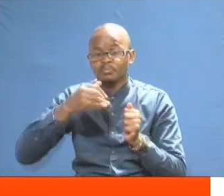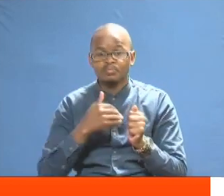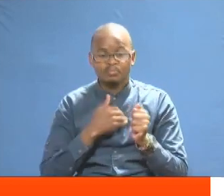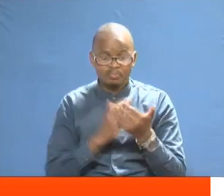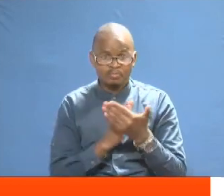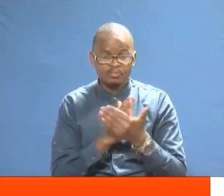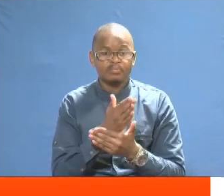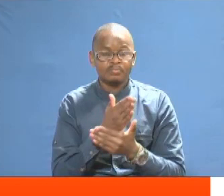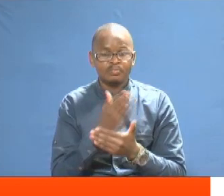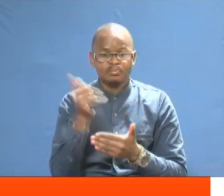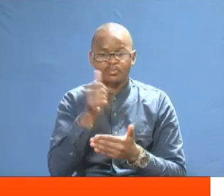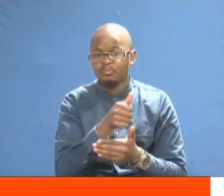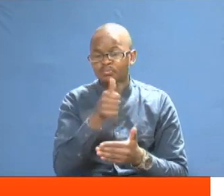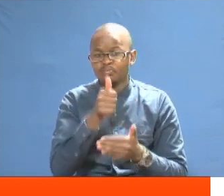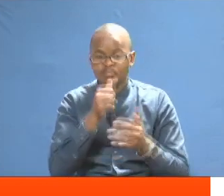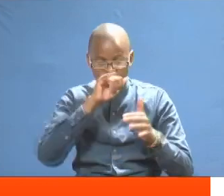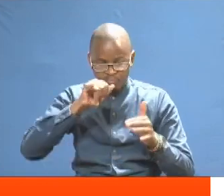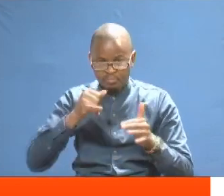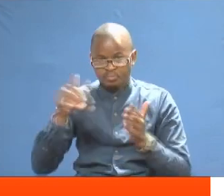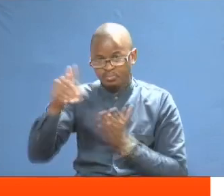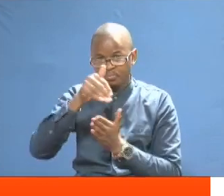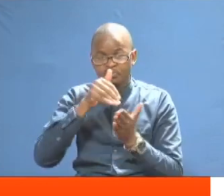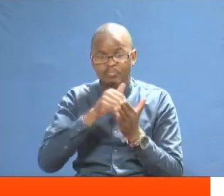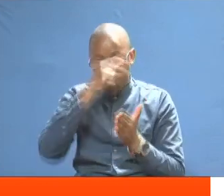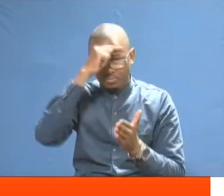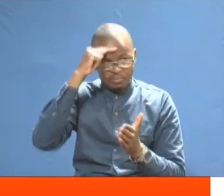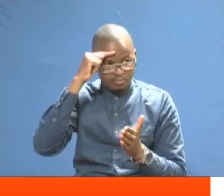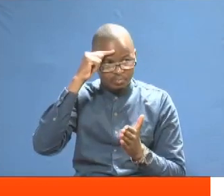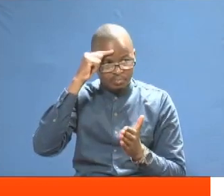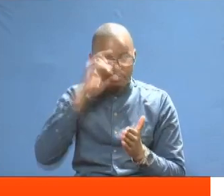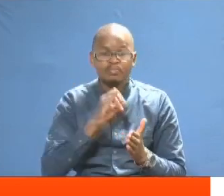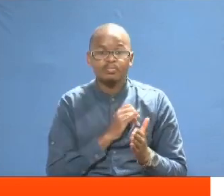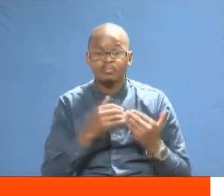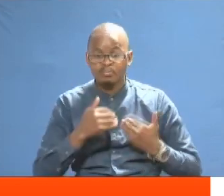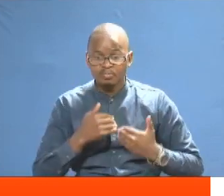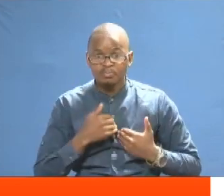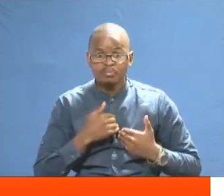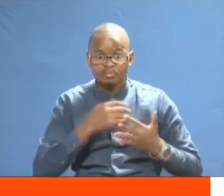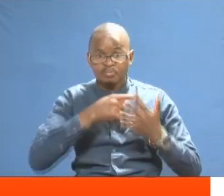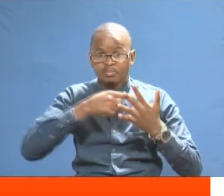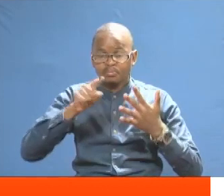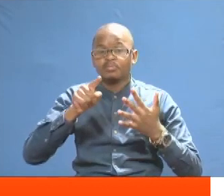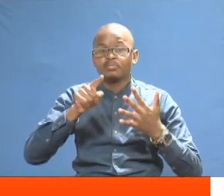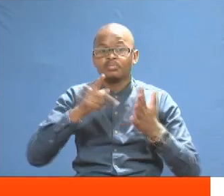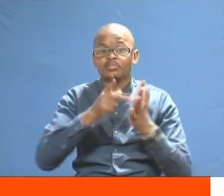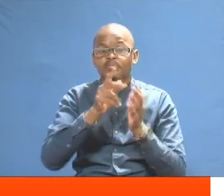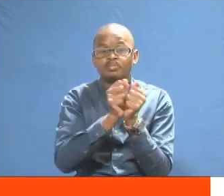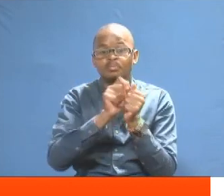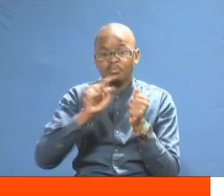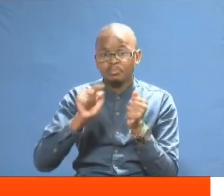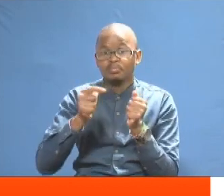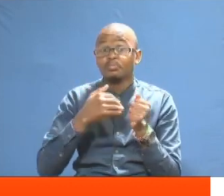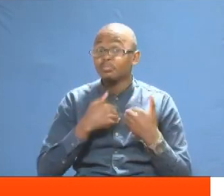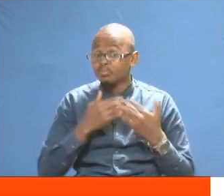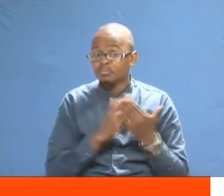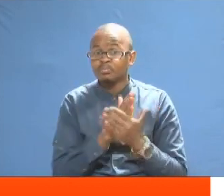a right, as much as any other right, to go to Jubilee headquarters as Pankani, because I have the fact that I pay 10,000 shillings monthly subscription. I